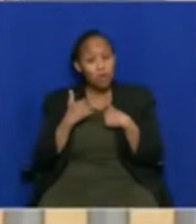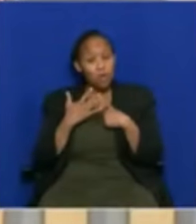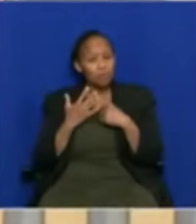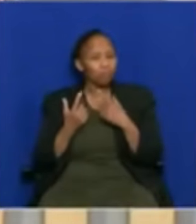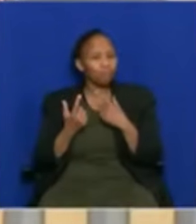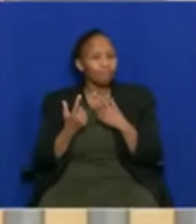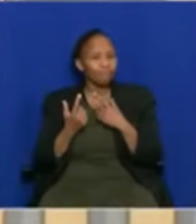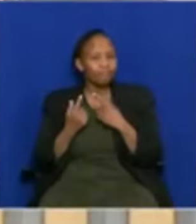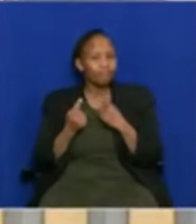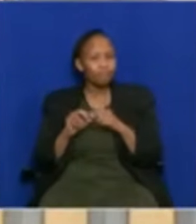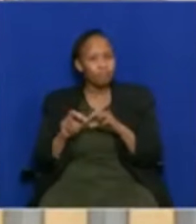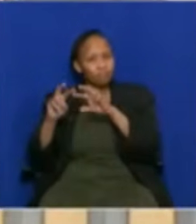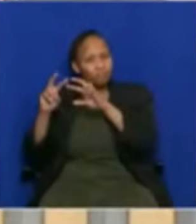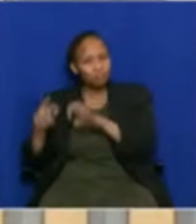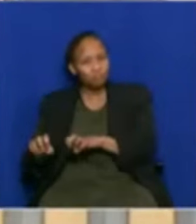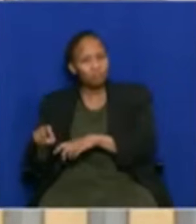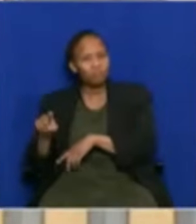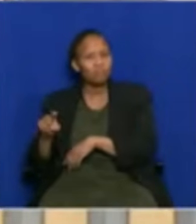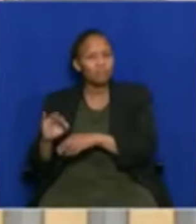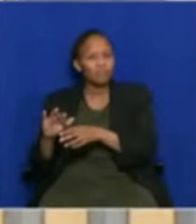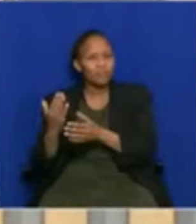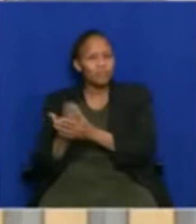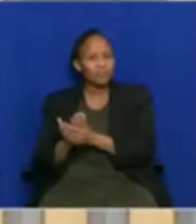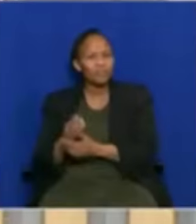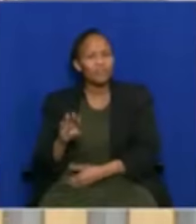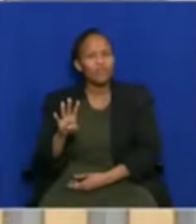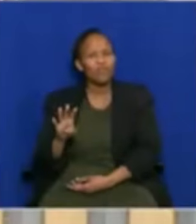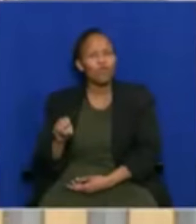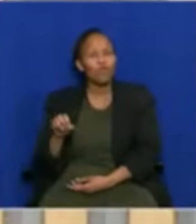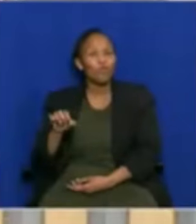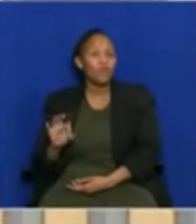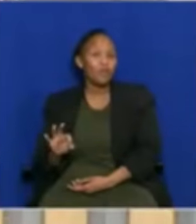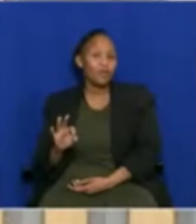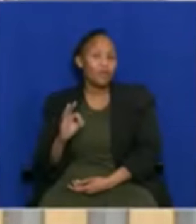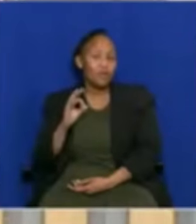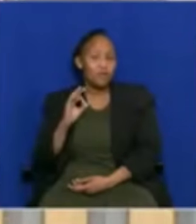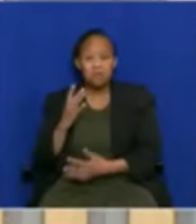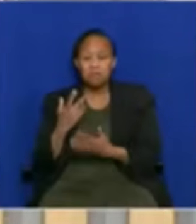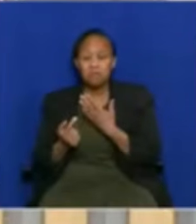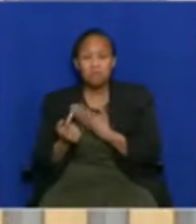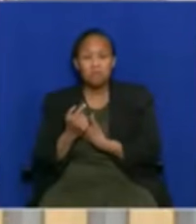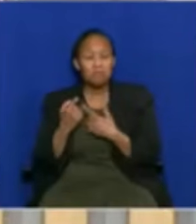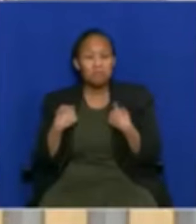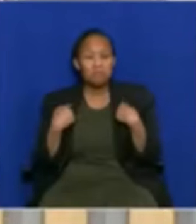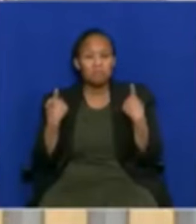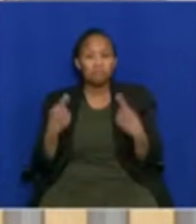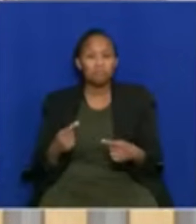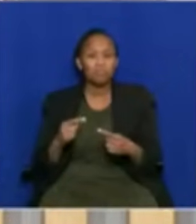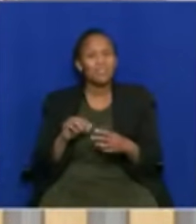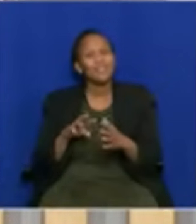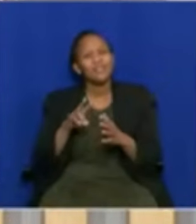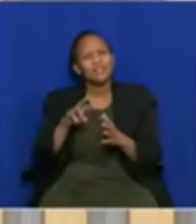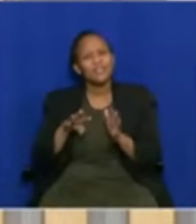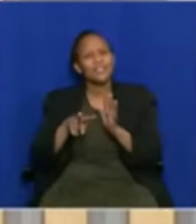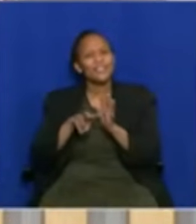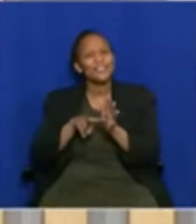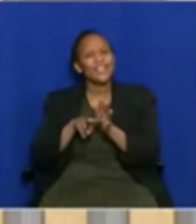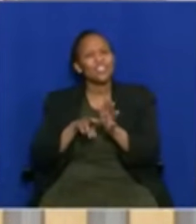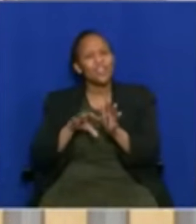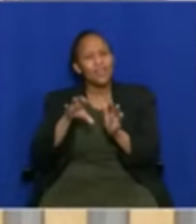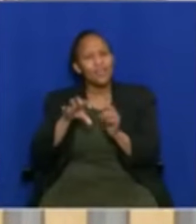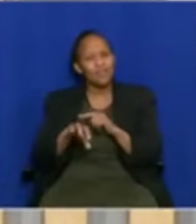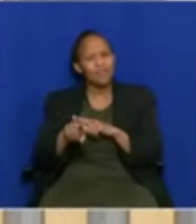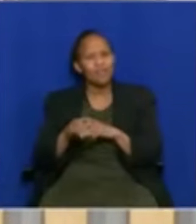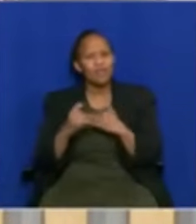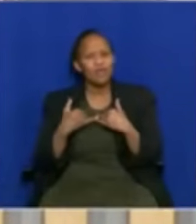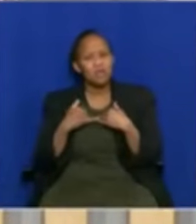Cas 403. And when we get to the station, after we finalize everything and we're going onto the system, we find it's